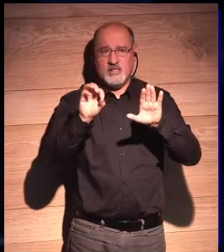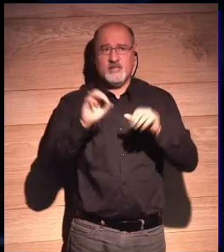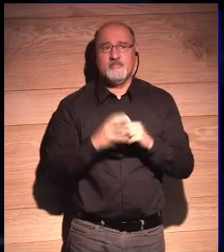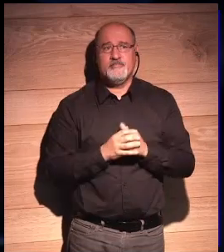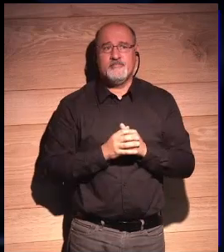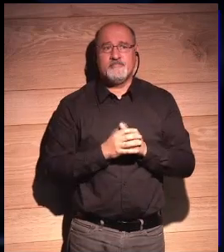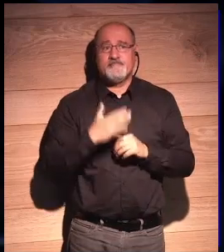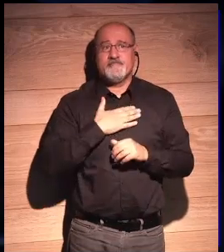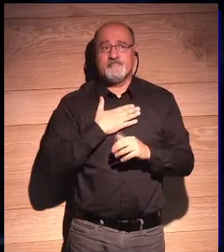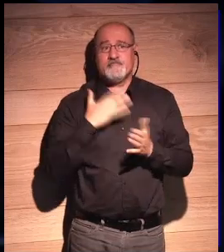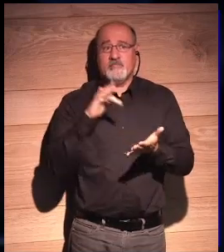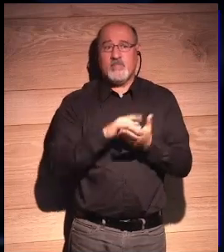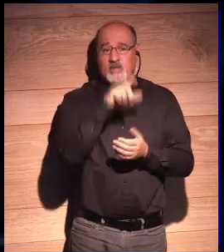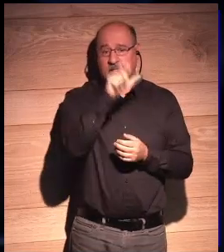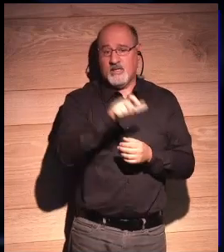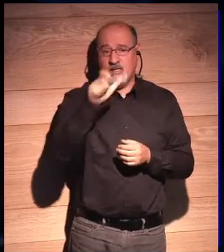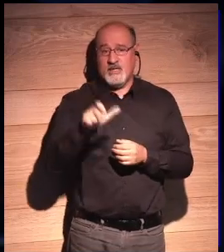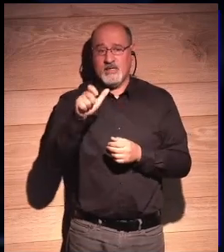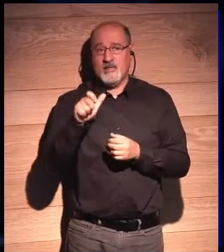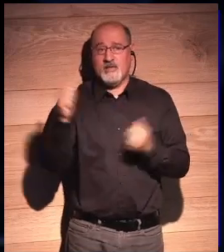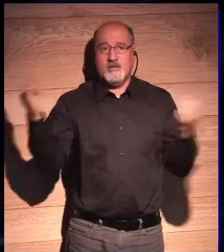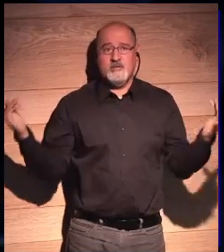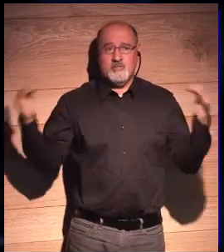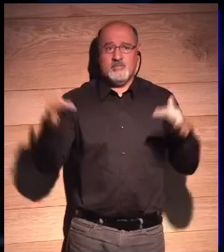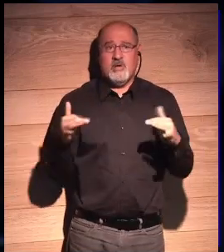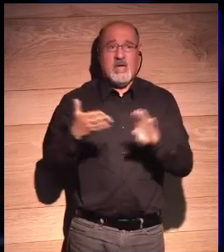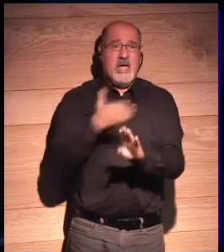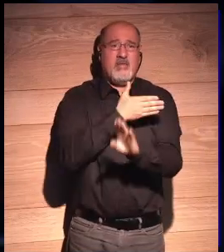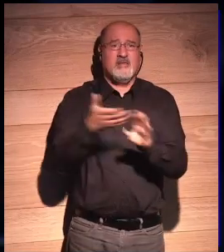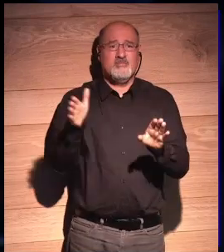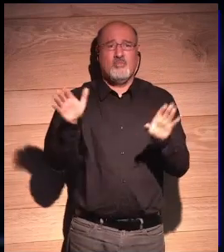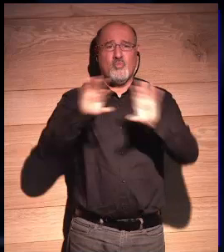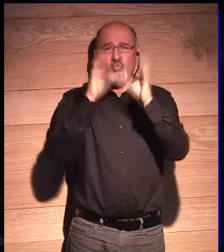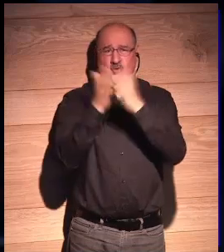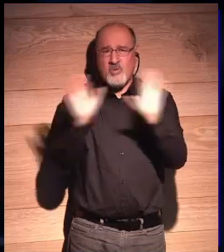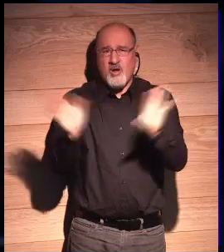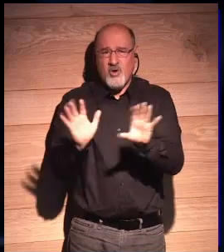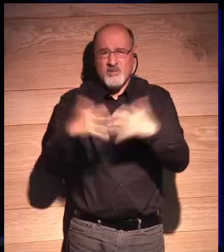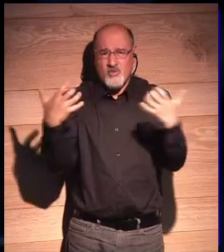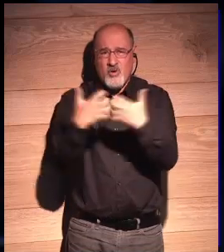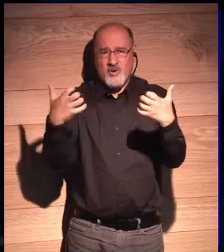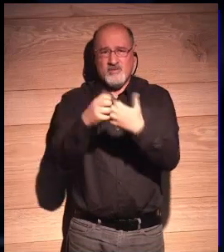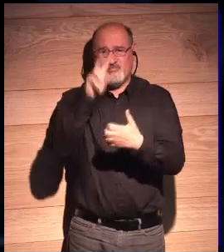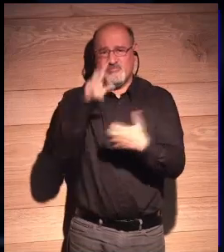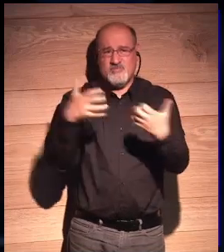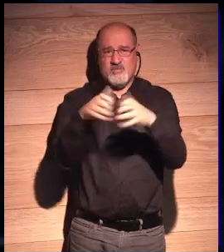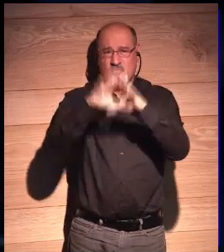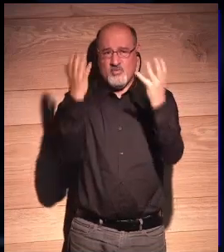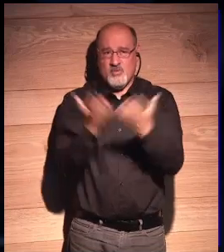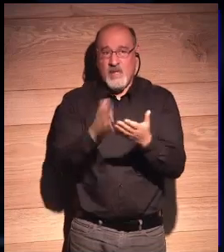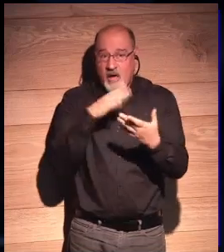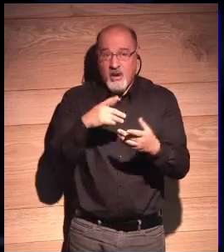people coming back from these horrible wars that we've all fought through and trying to live this like happy, prosperous life